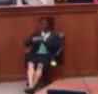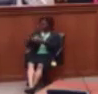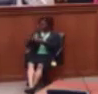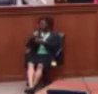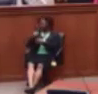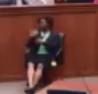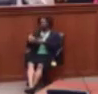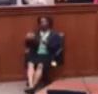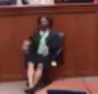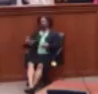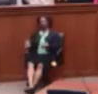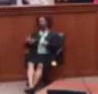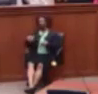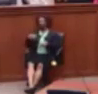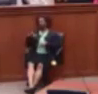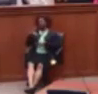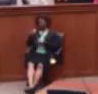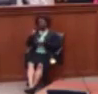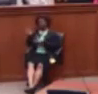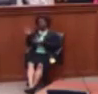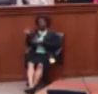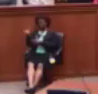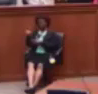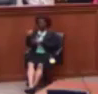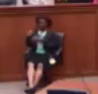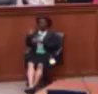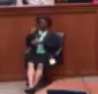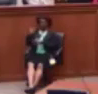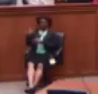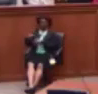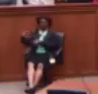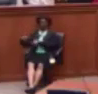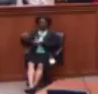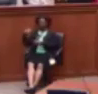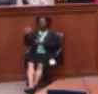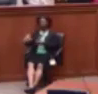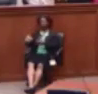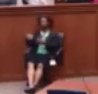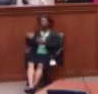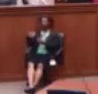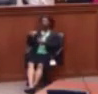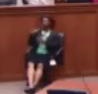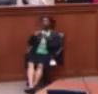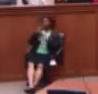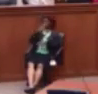We have a 50-50 approximately proportion of